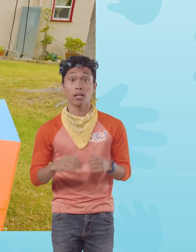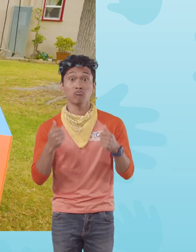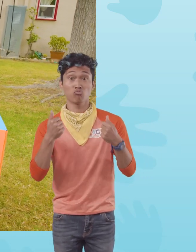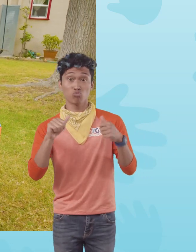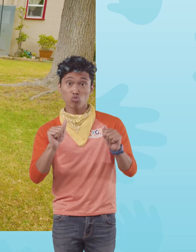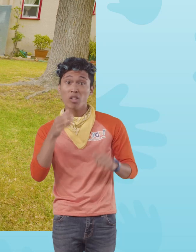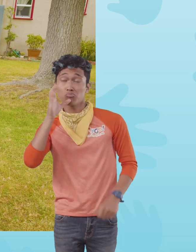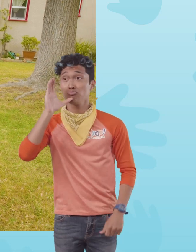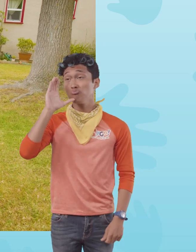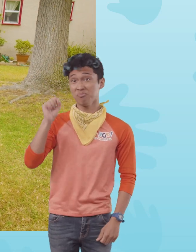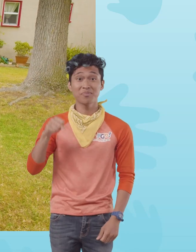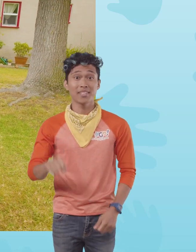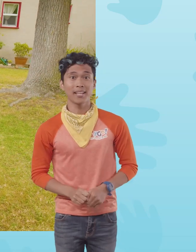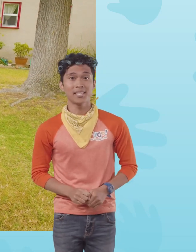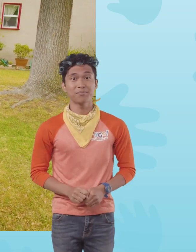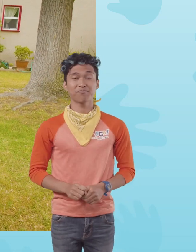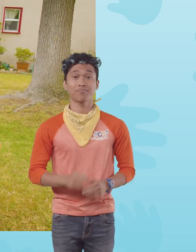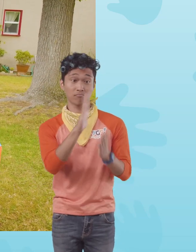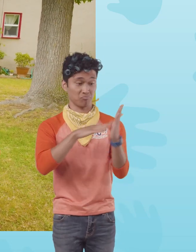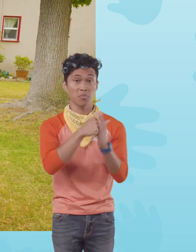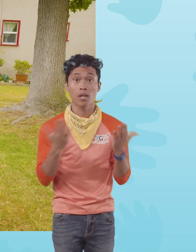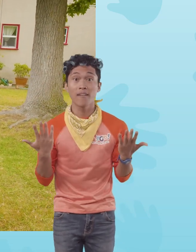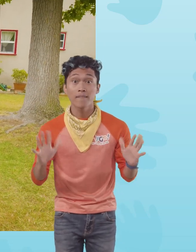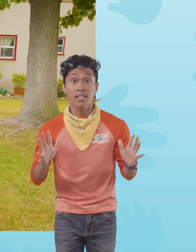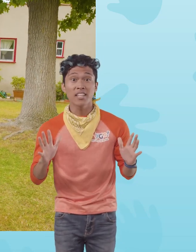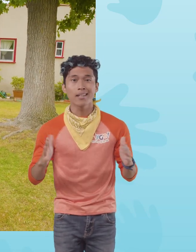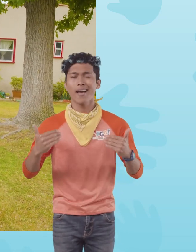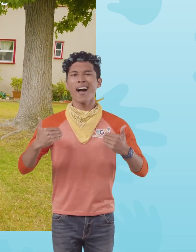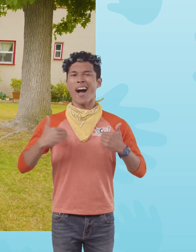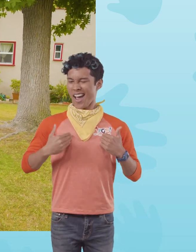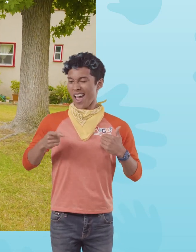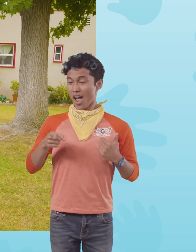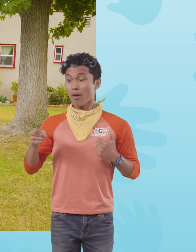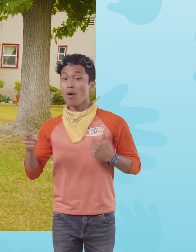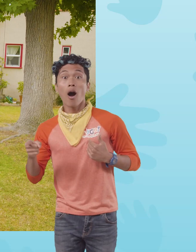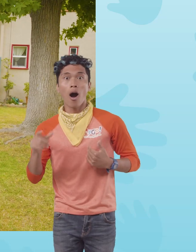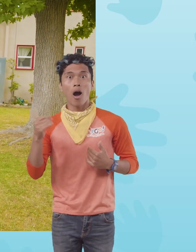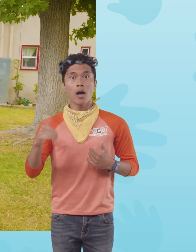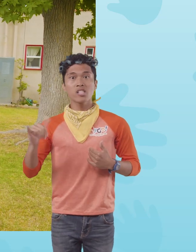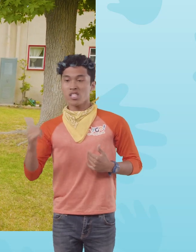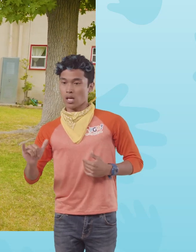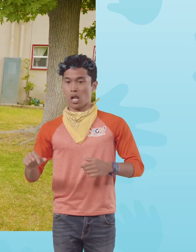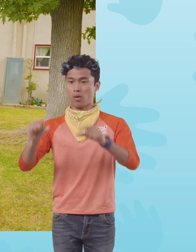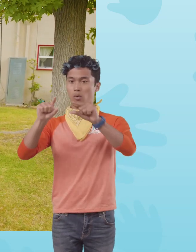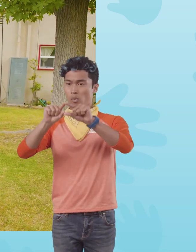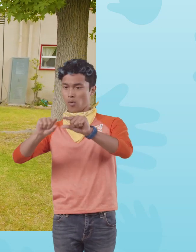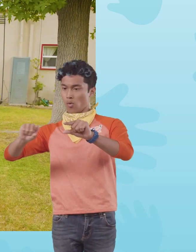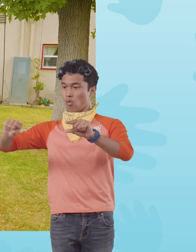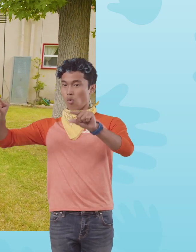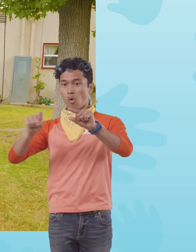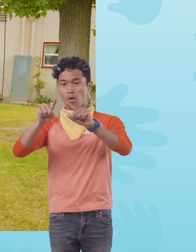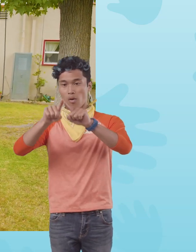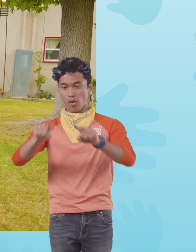So now that it's all painted, I have these yellow triangle ribbons. And